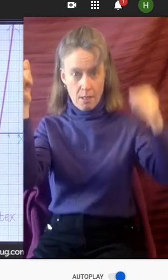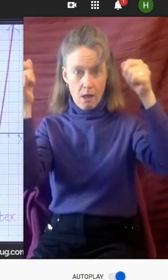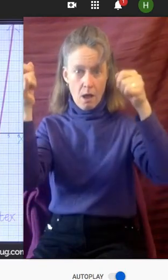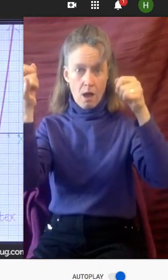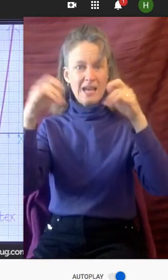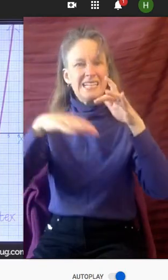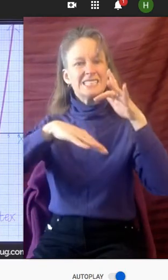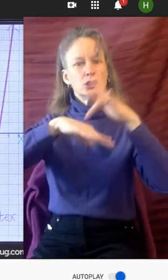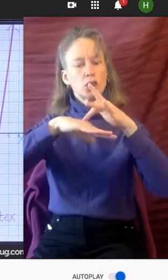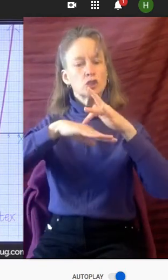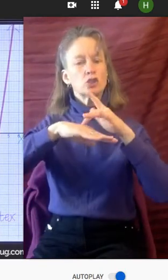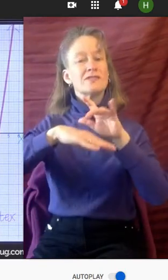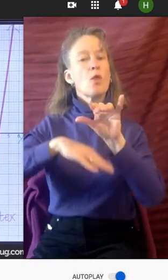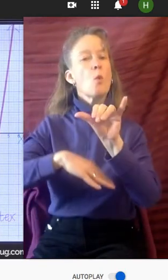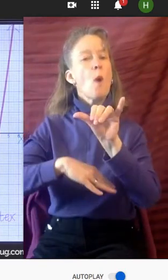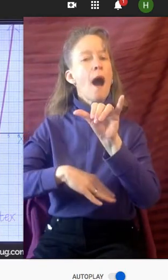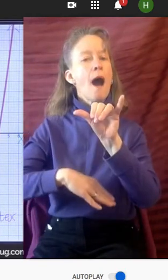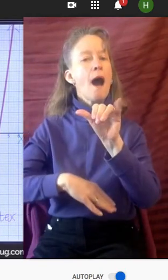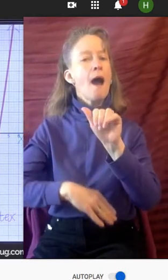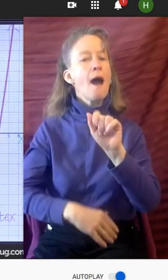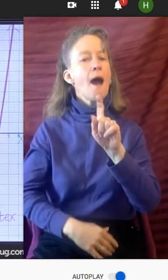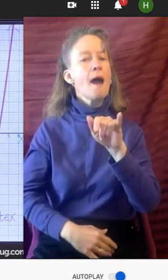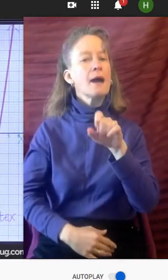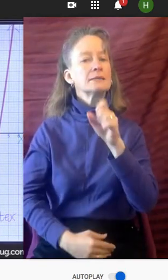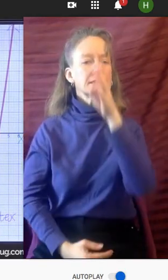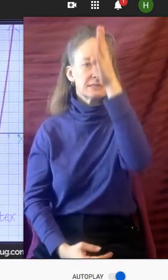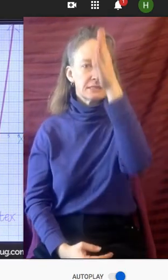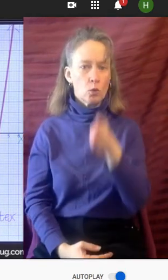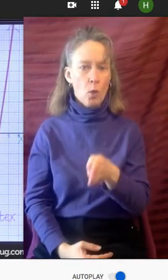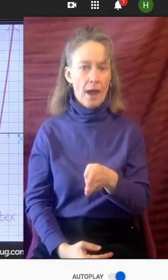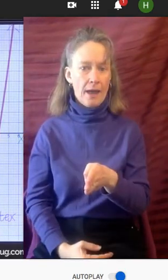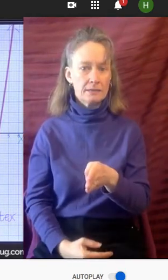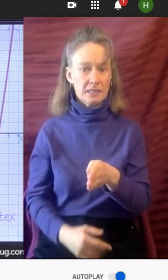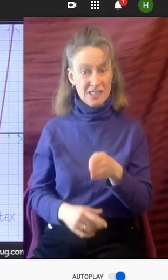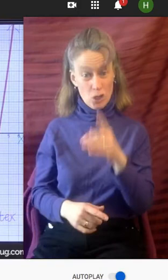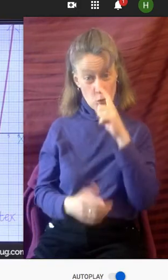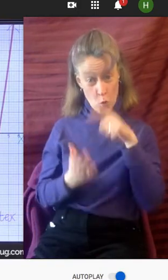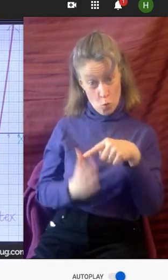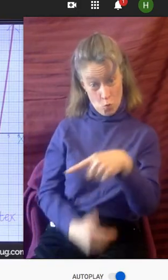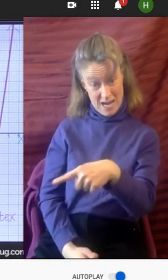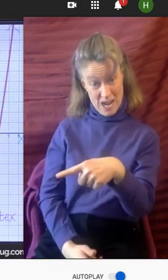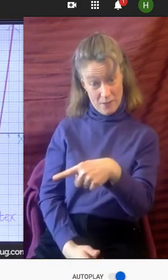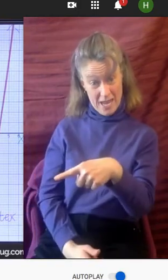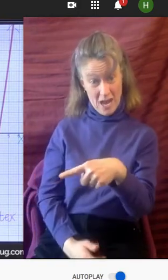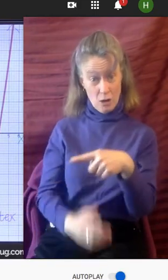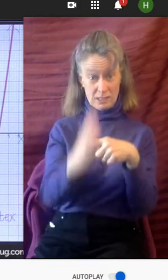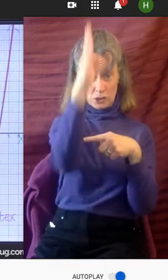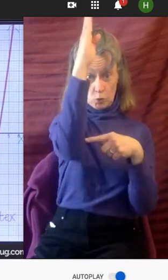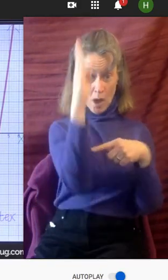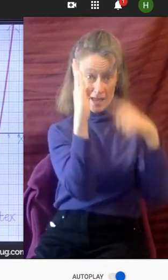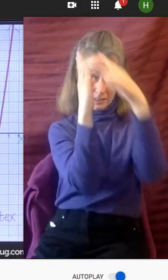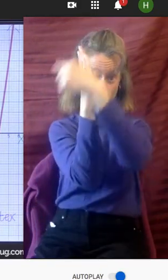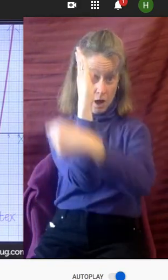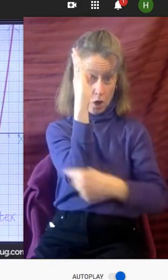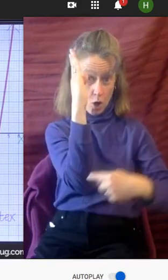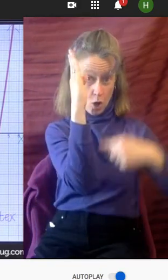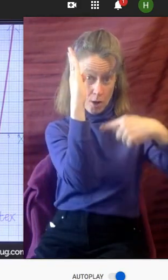y-axis. So in this case, that's right here. And then the y-intercept is -8.